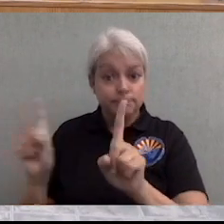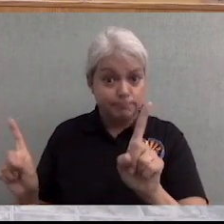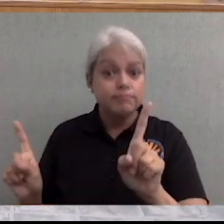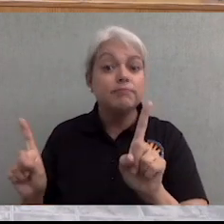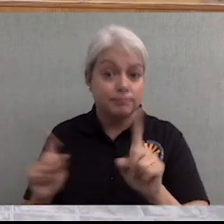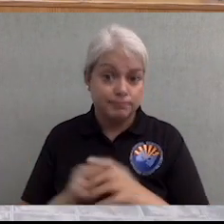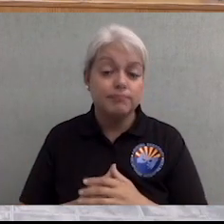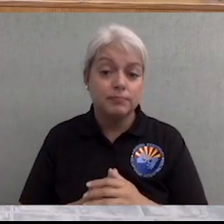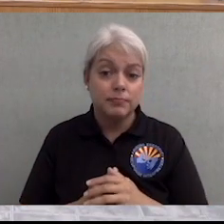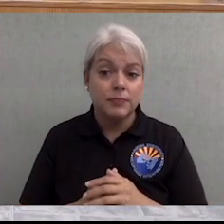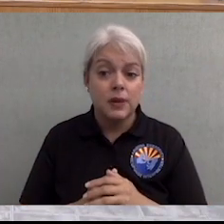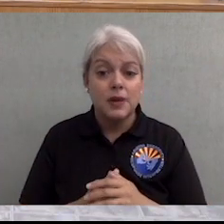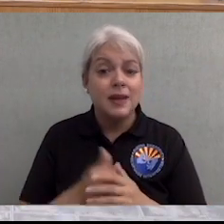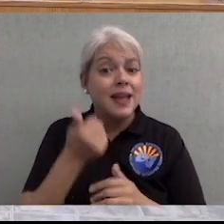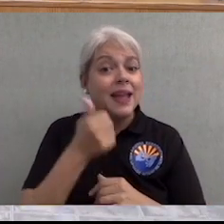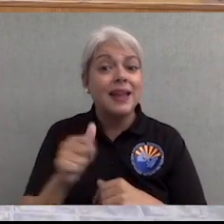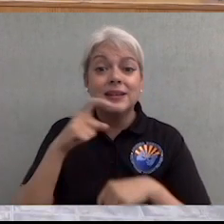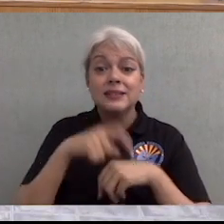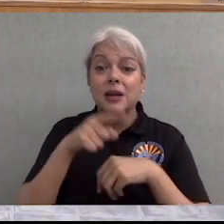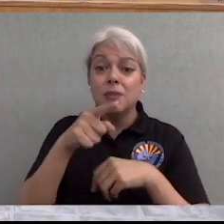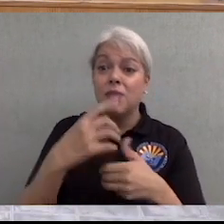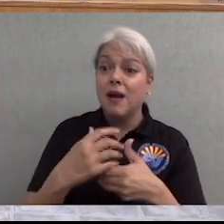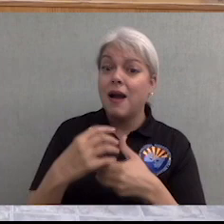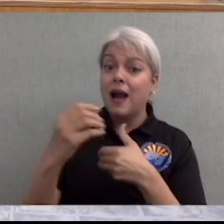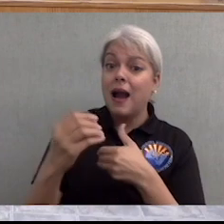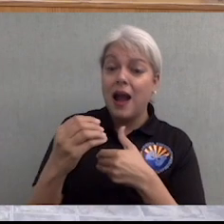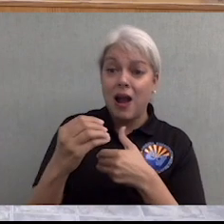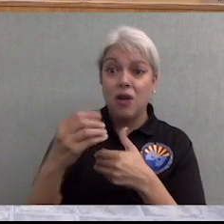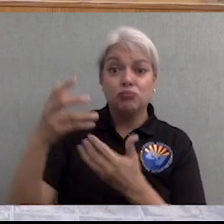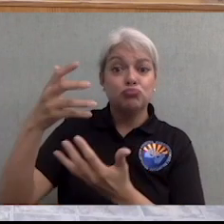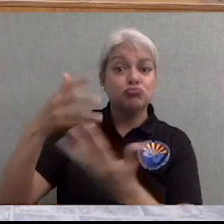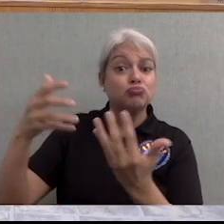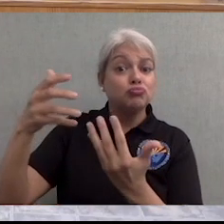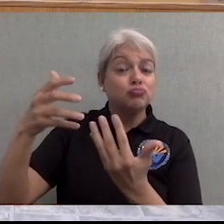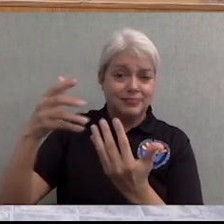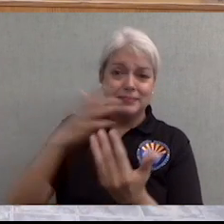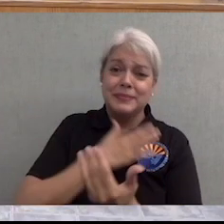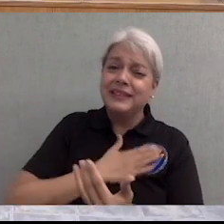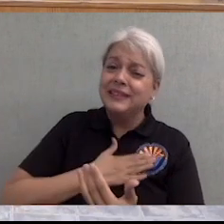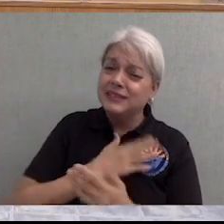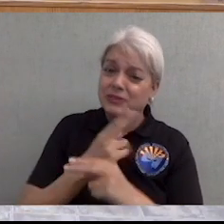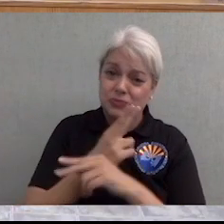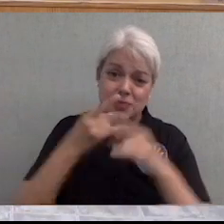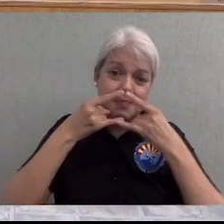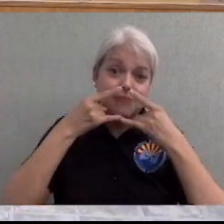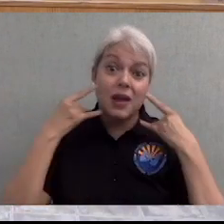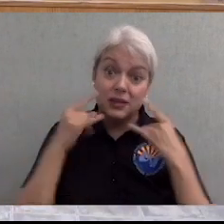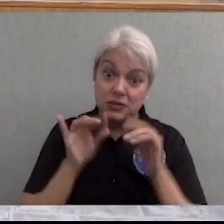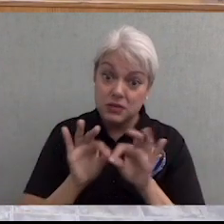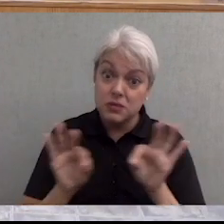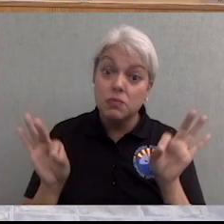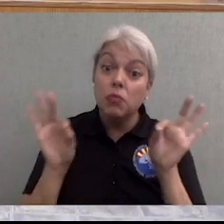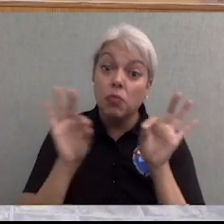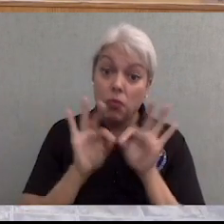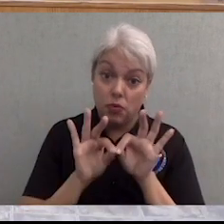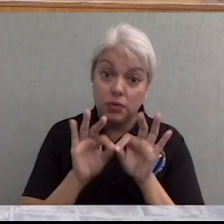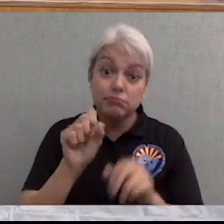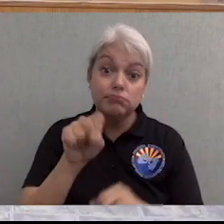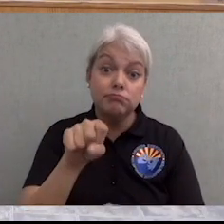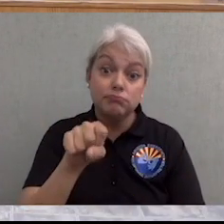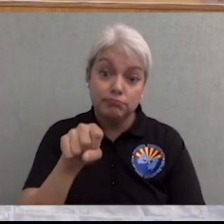go, especially the public, wear your mask. It's very important. And even in your